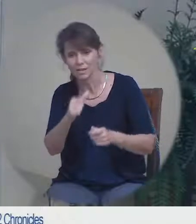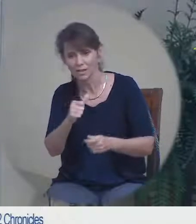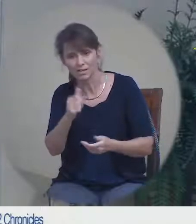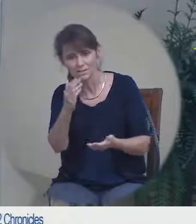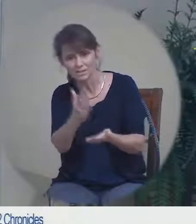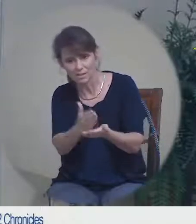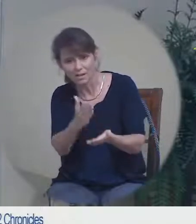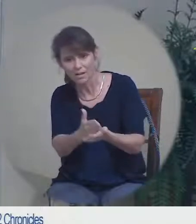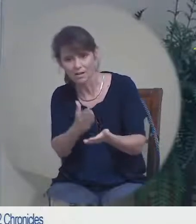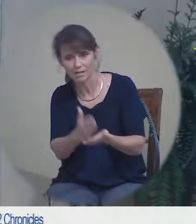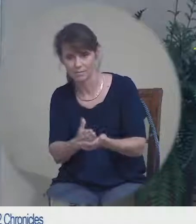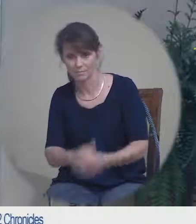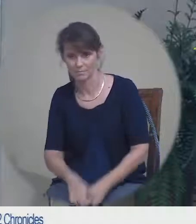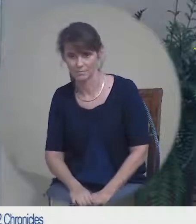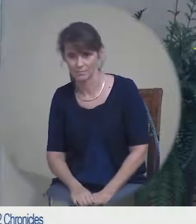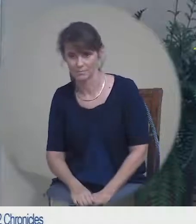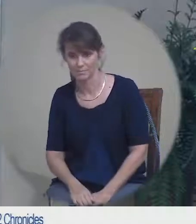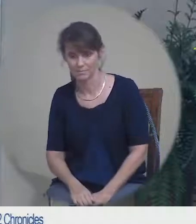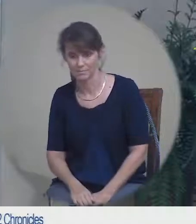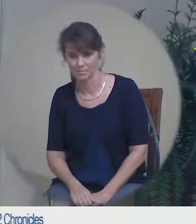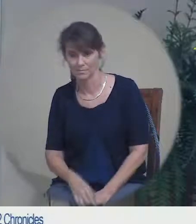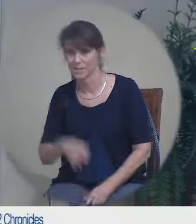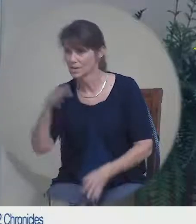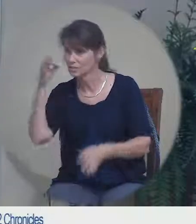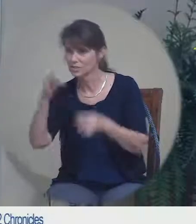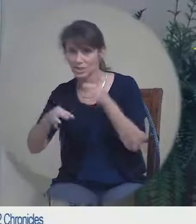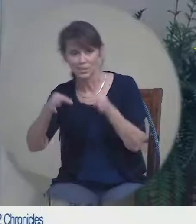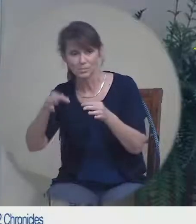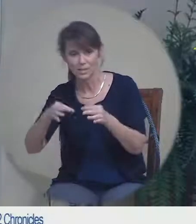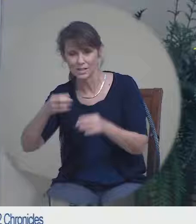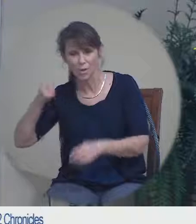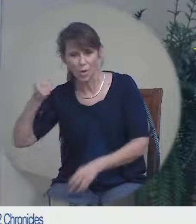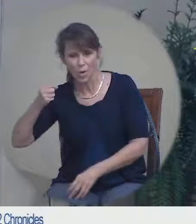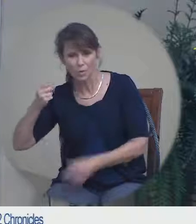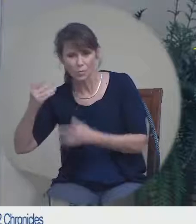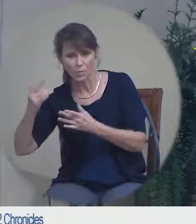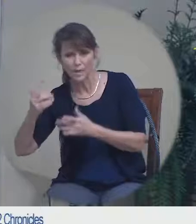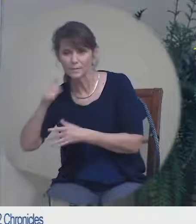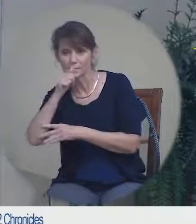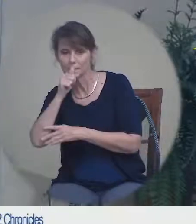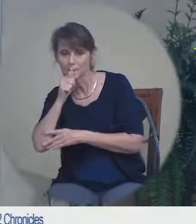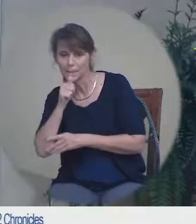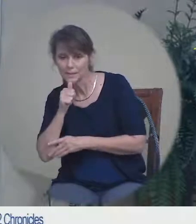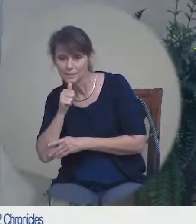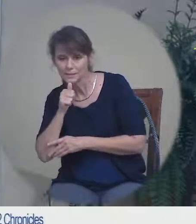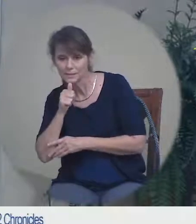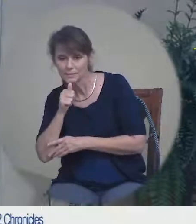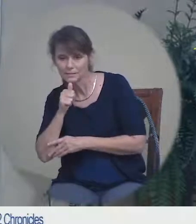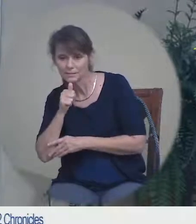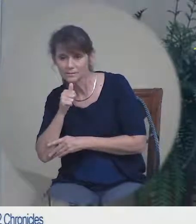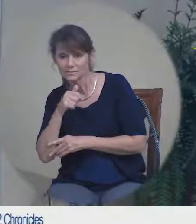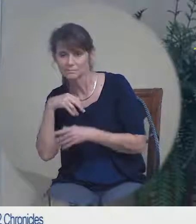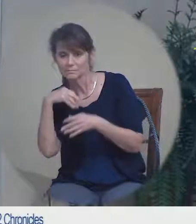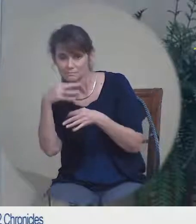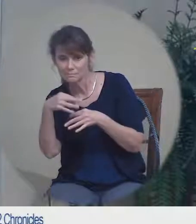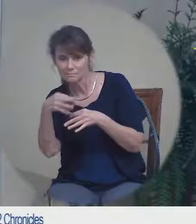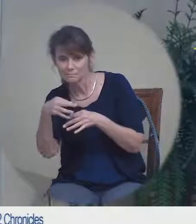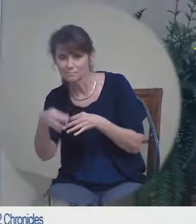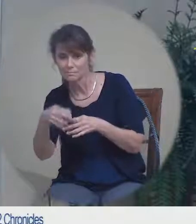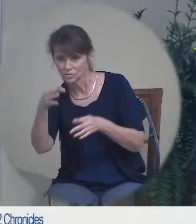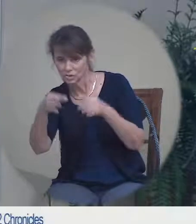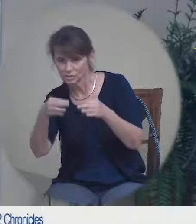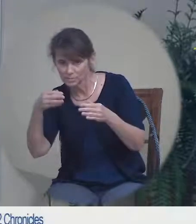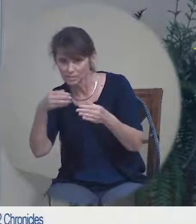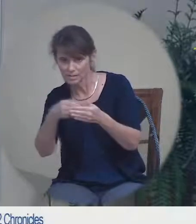delayed judgment in Amos chapter 7. That's what God was doing during the time of Jeroboam II and during the reign